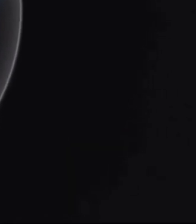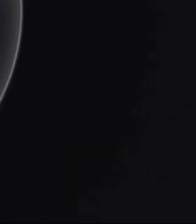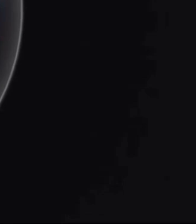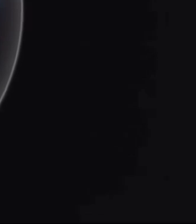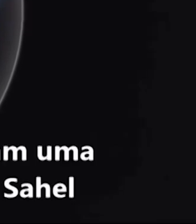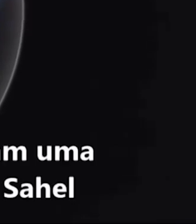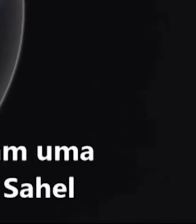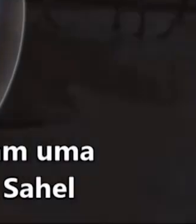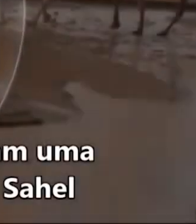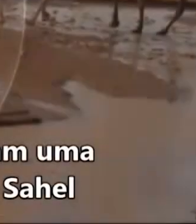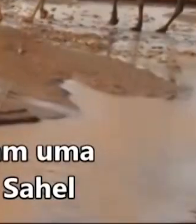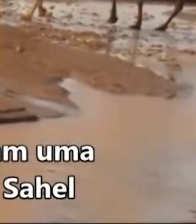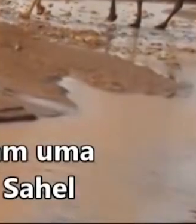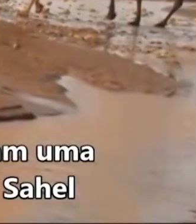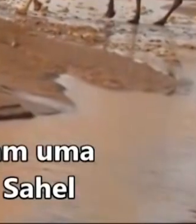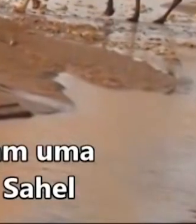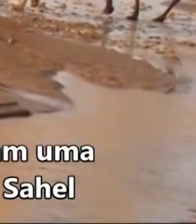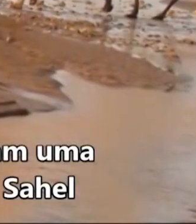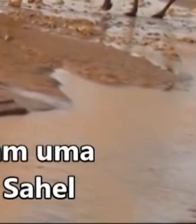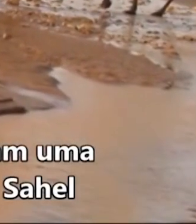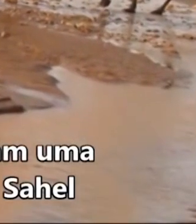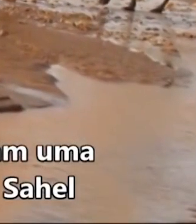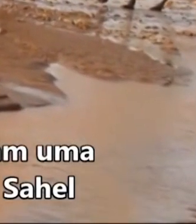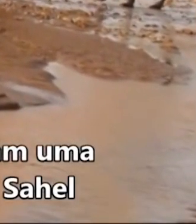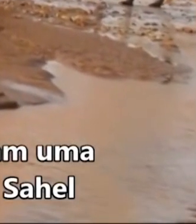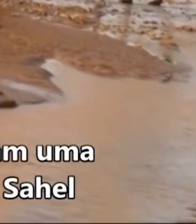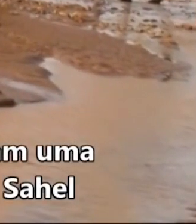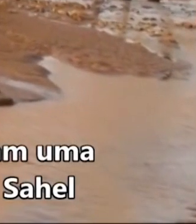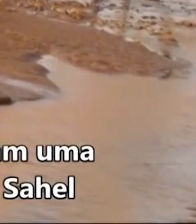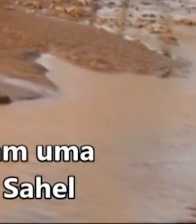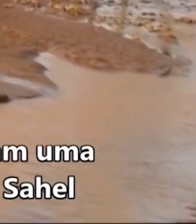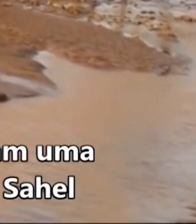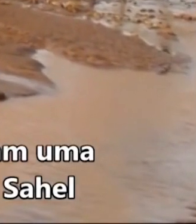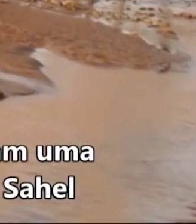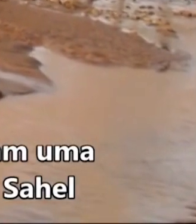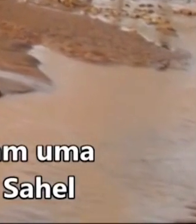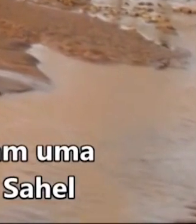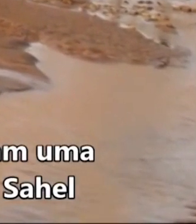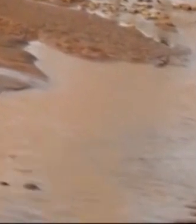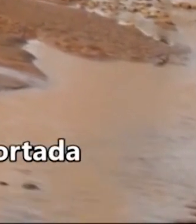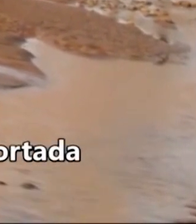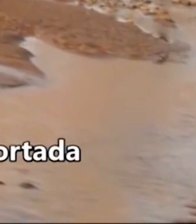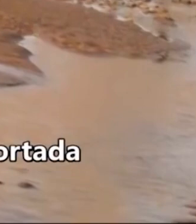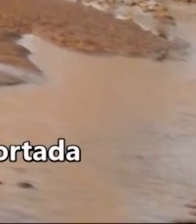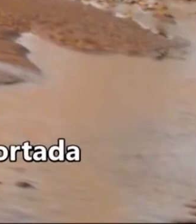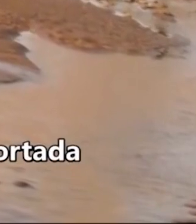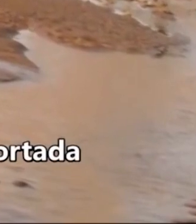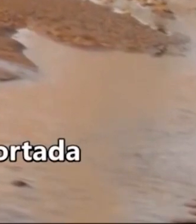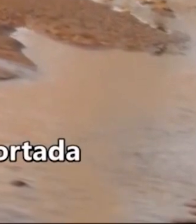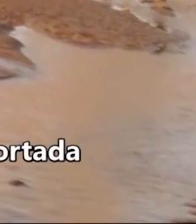Sahara. Yu and his colleagues have found a possible connection between rainfall in the Sahel and the